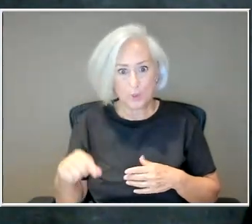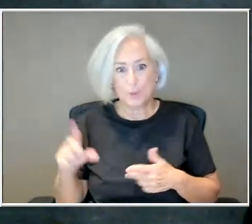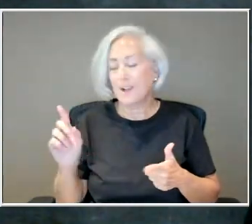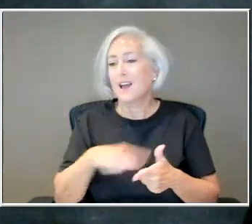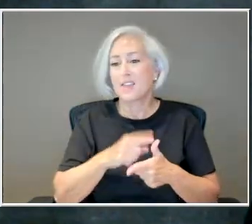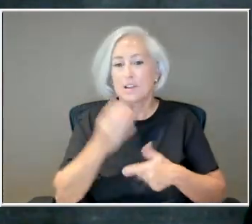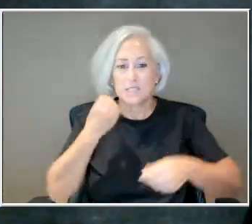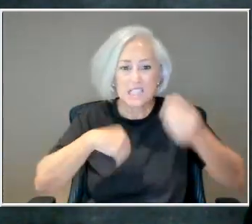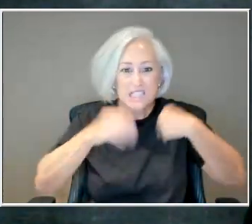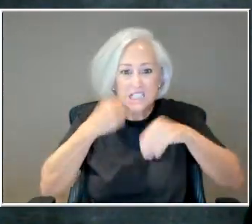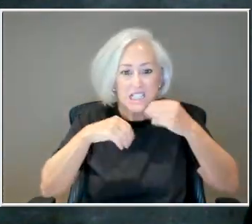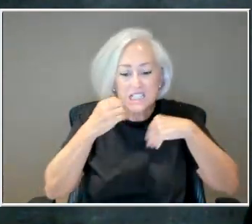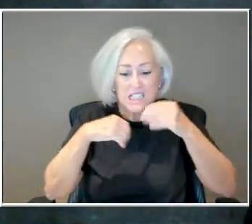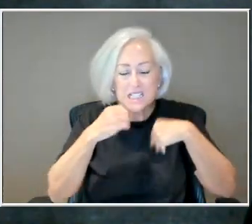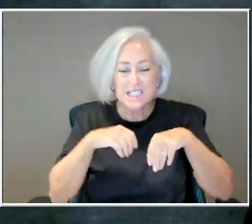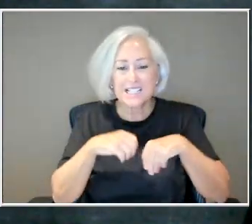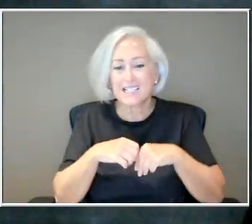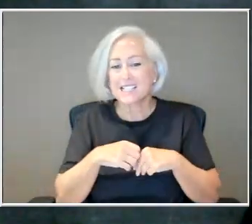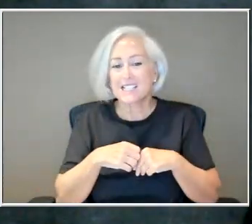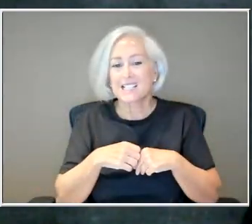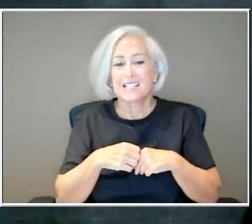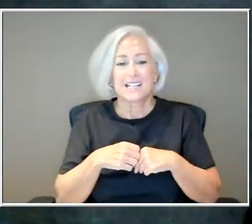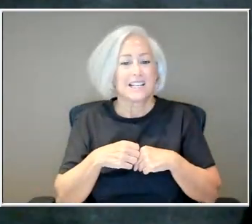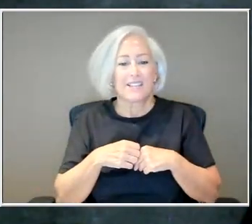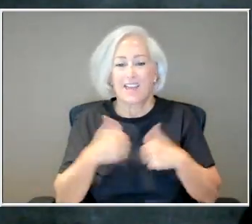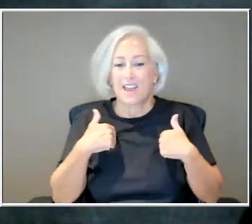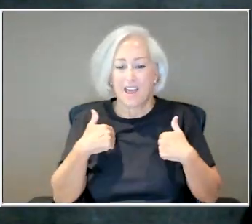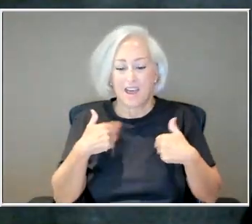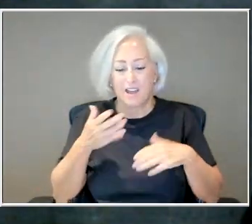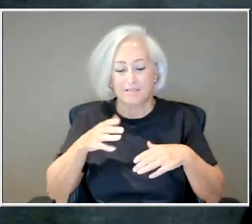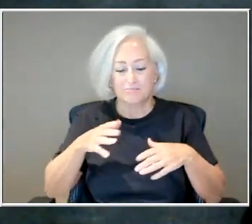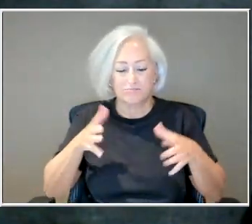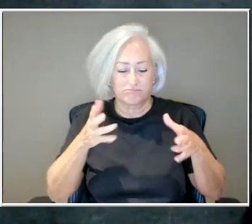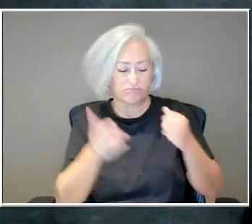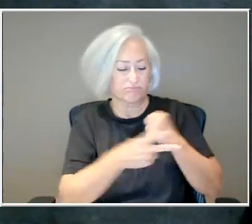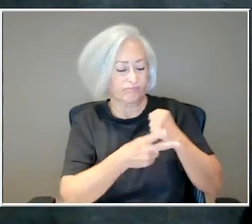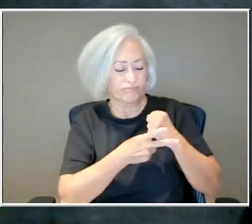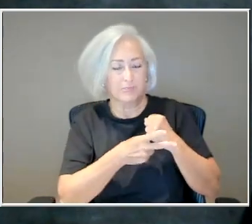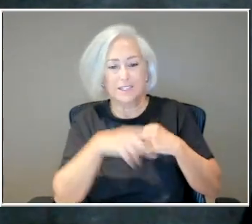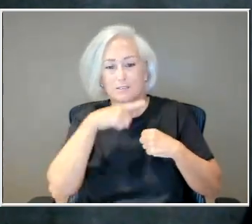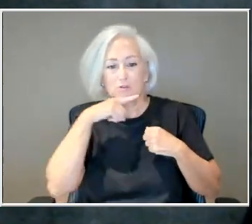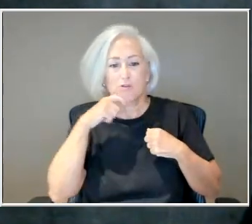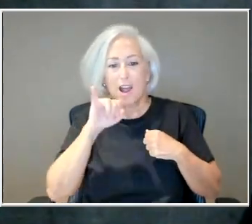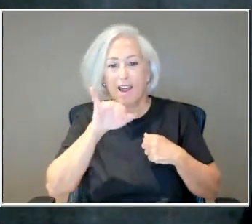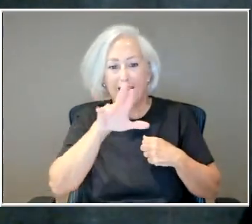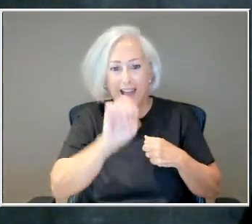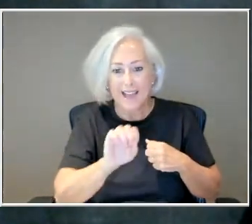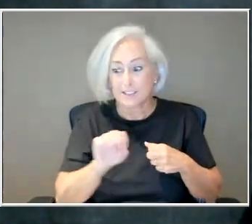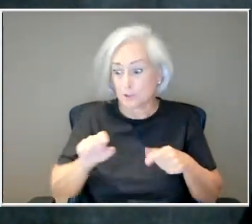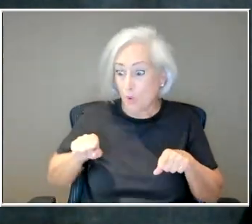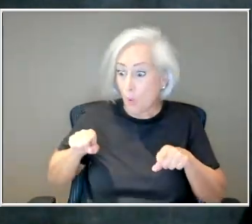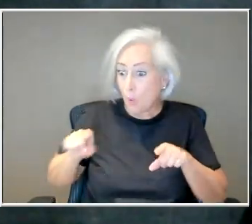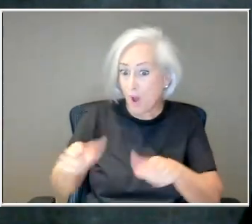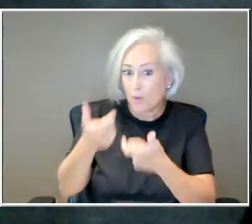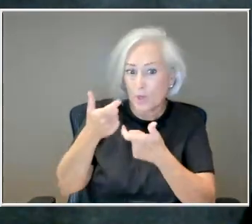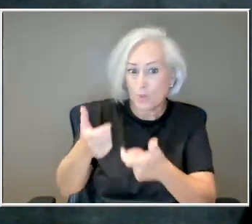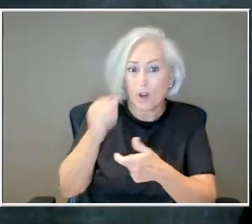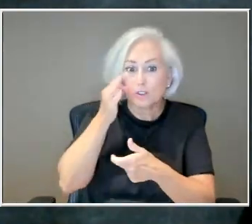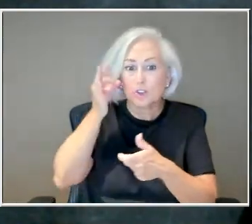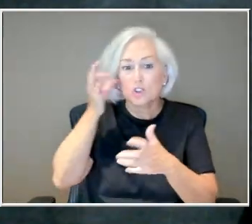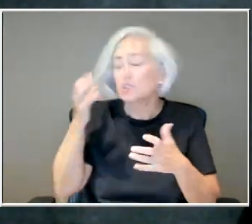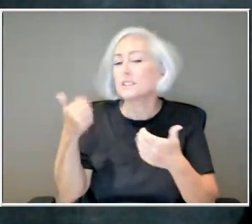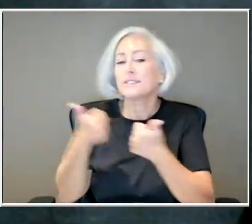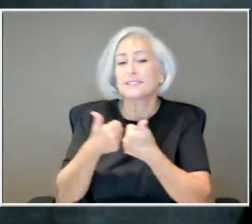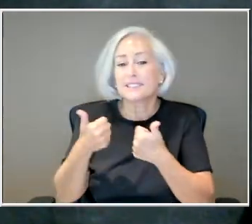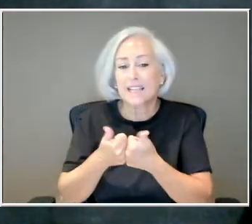it sealed up and in dry ice and everything. And so while we were watching the Chiefs game, they had reheated all this barbecue. We